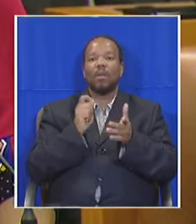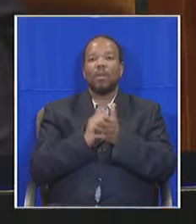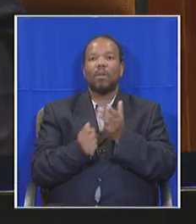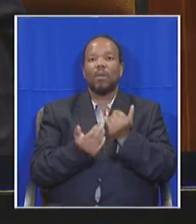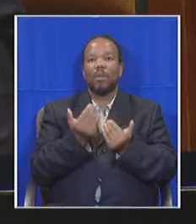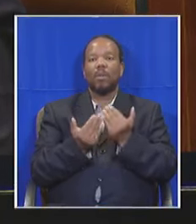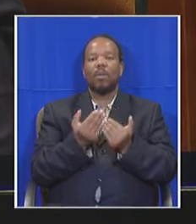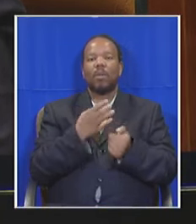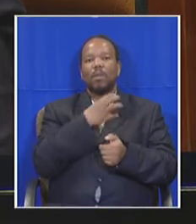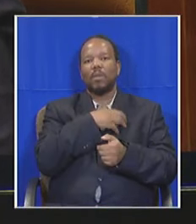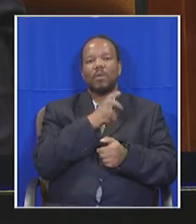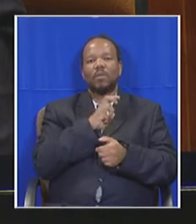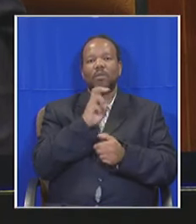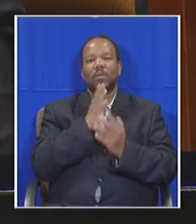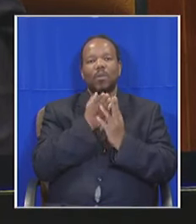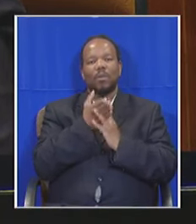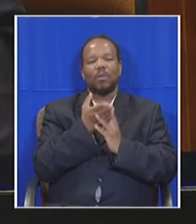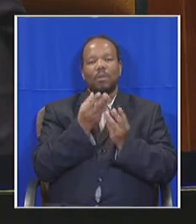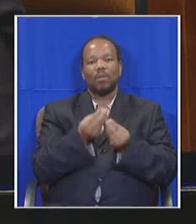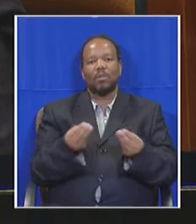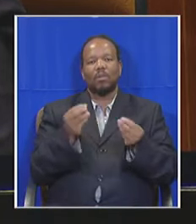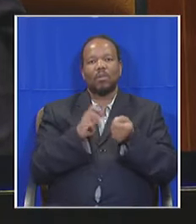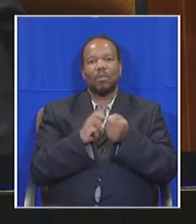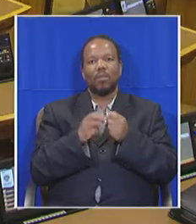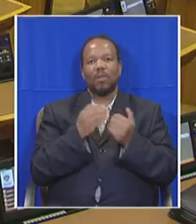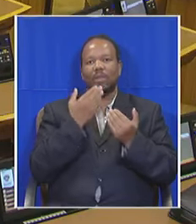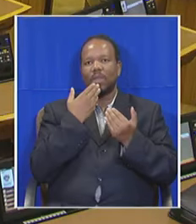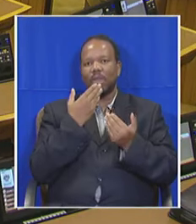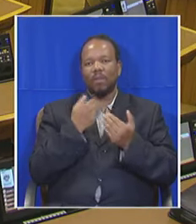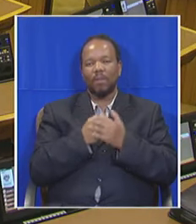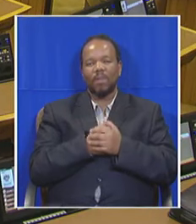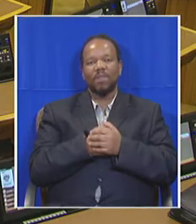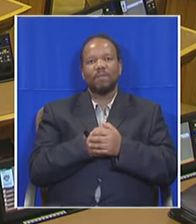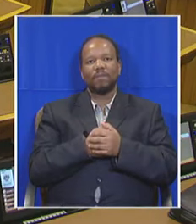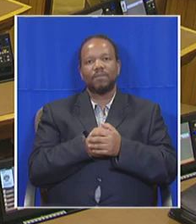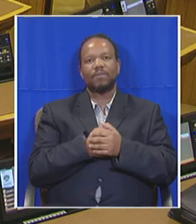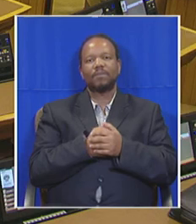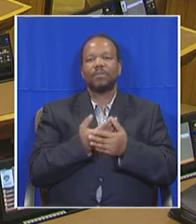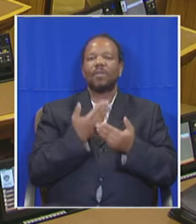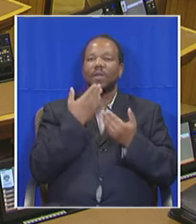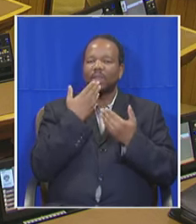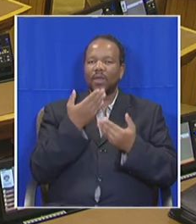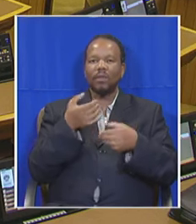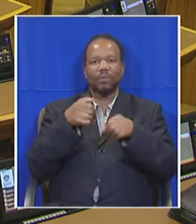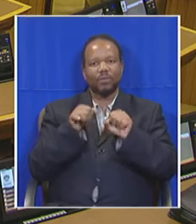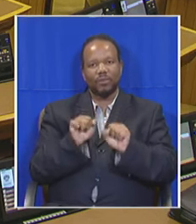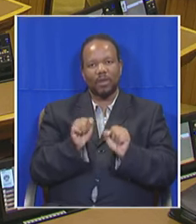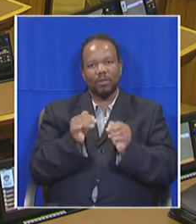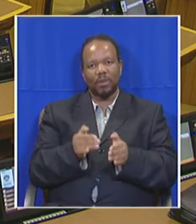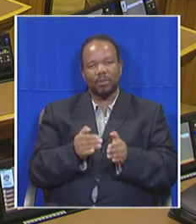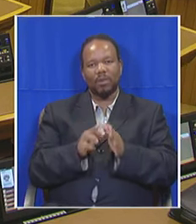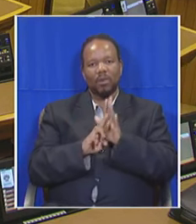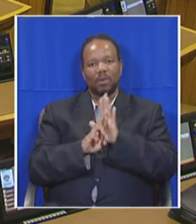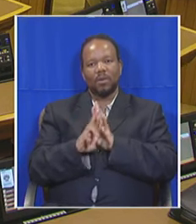siyabonga ANC at the back yes no Thank you, Chairperson. I move on behalf of